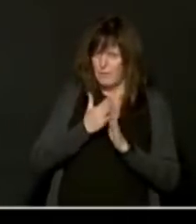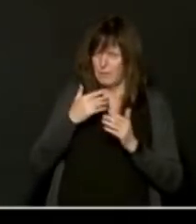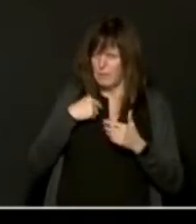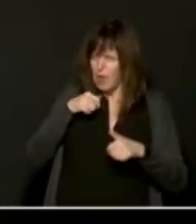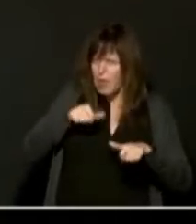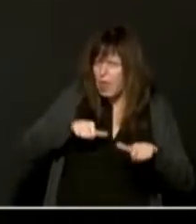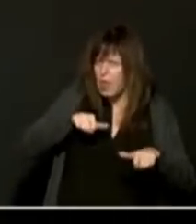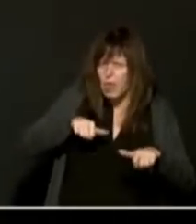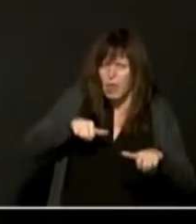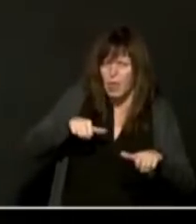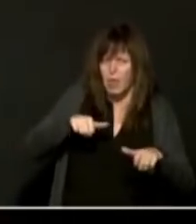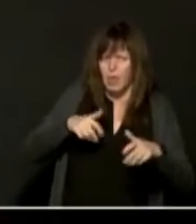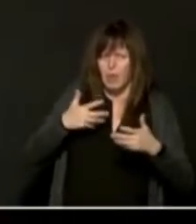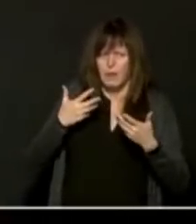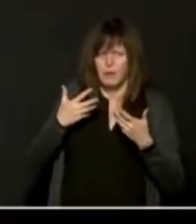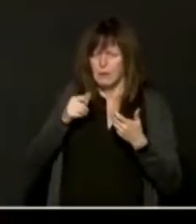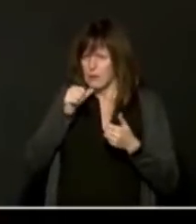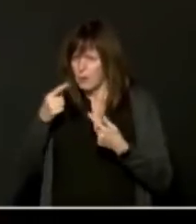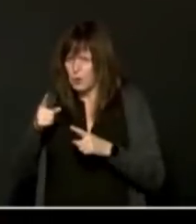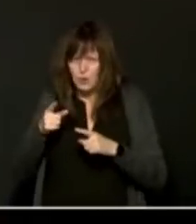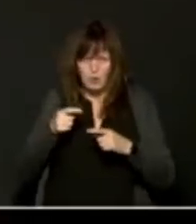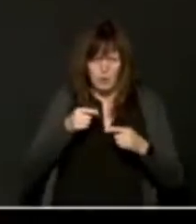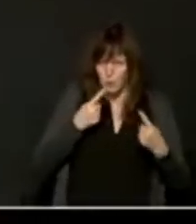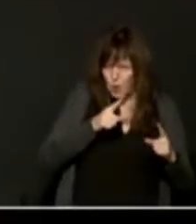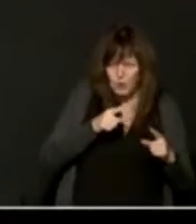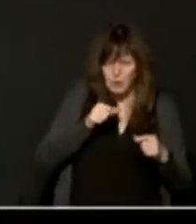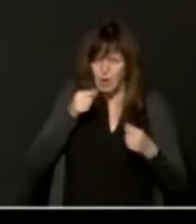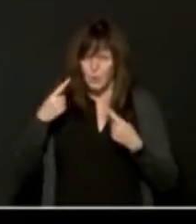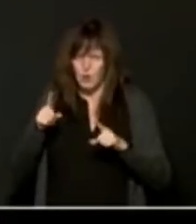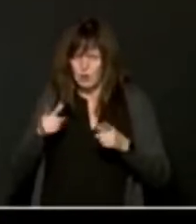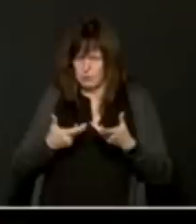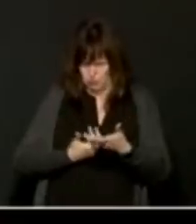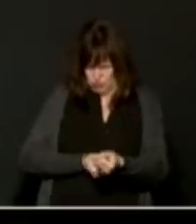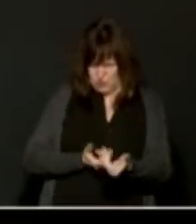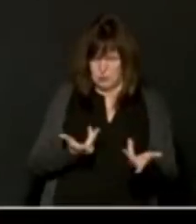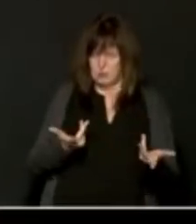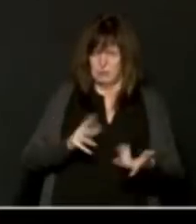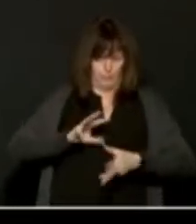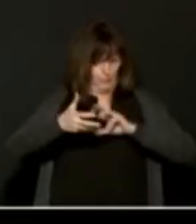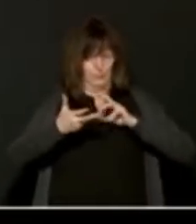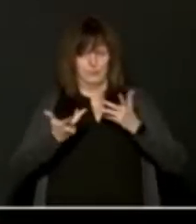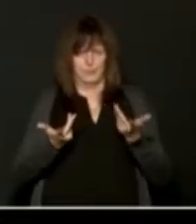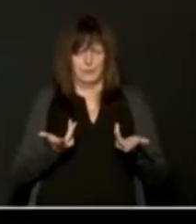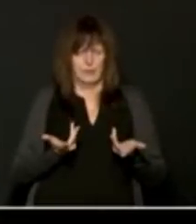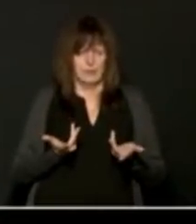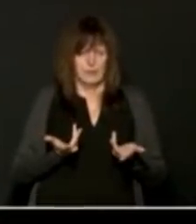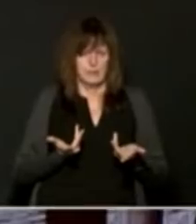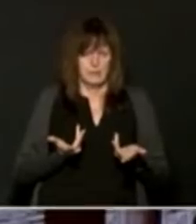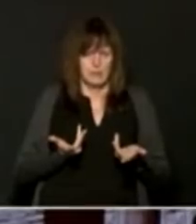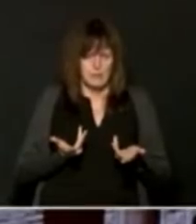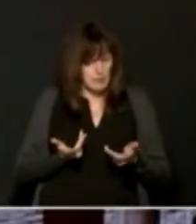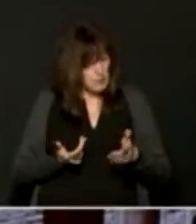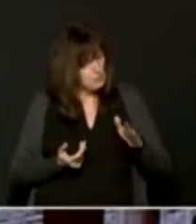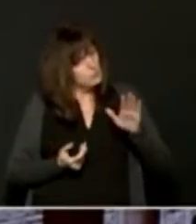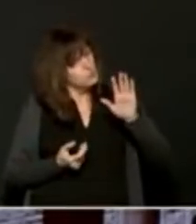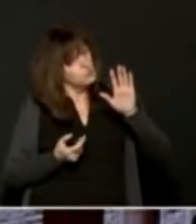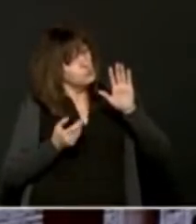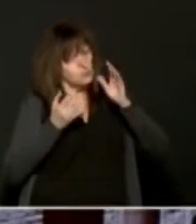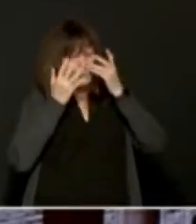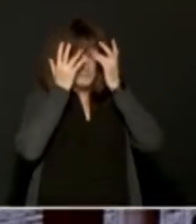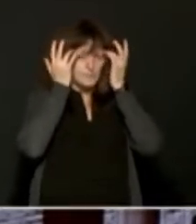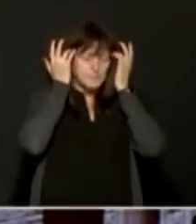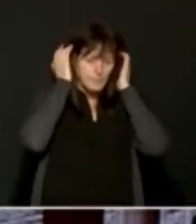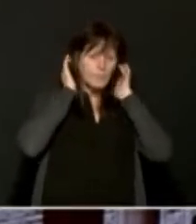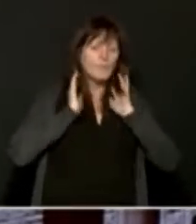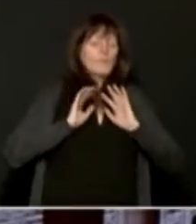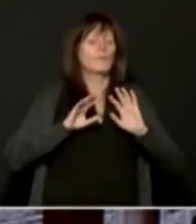Pfizer vaccine actually works against the UK variant well? Well, I'll jump into that by saying I can't speak to what